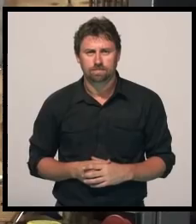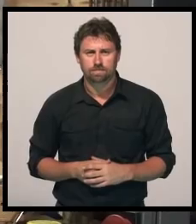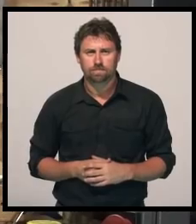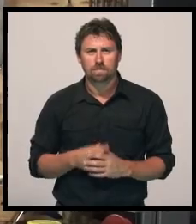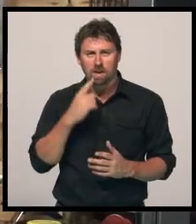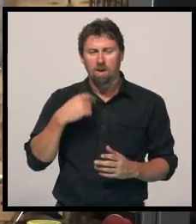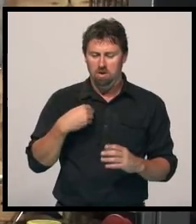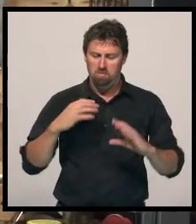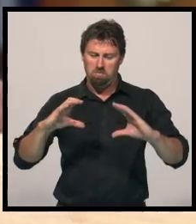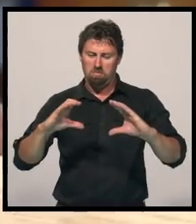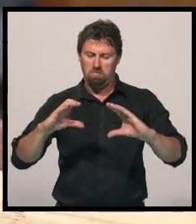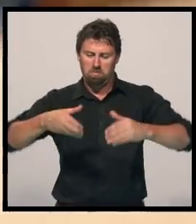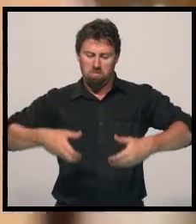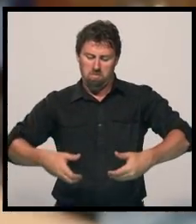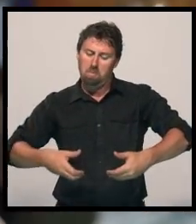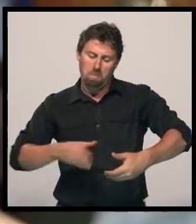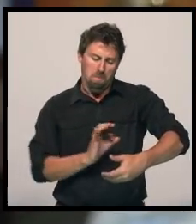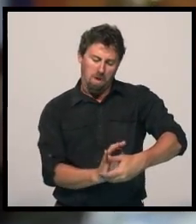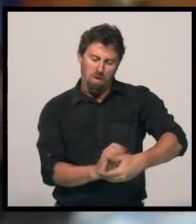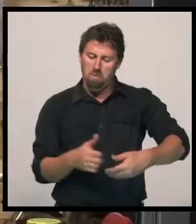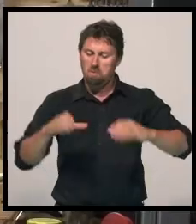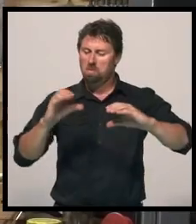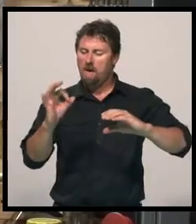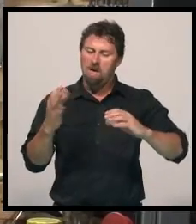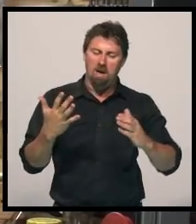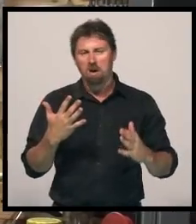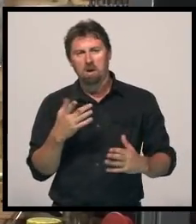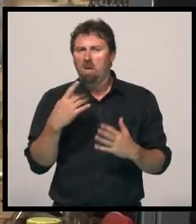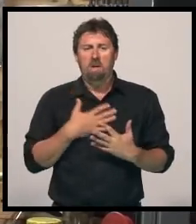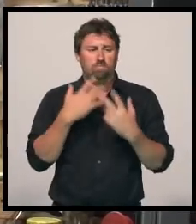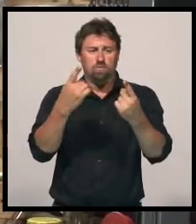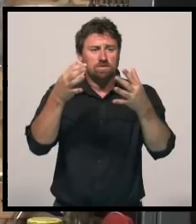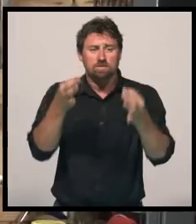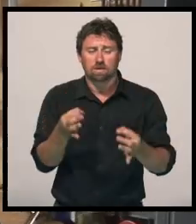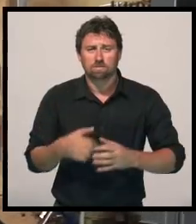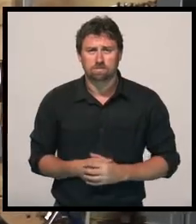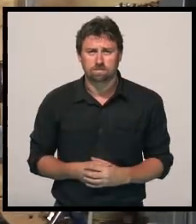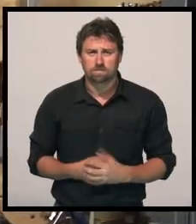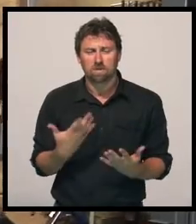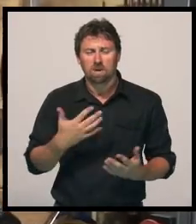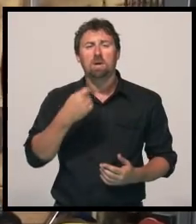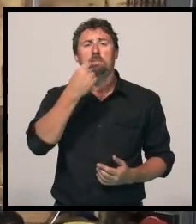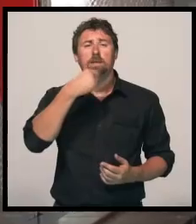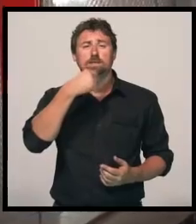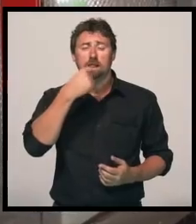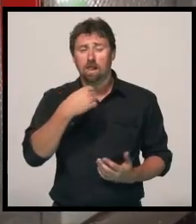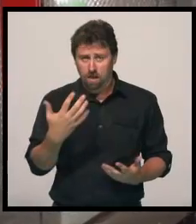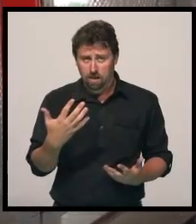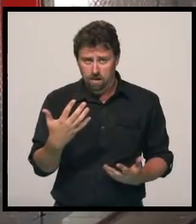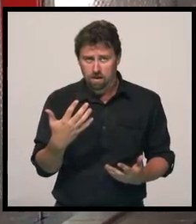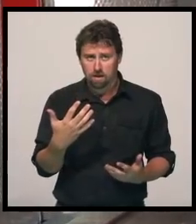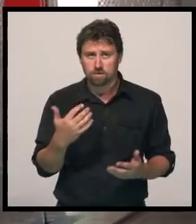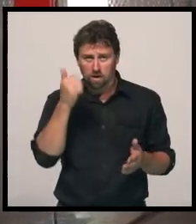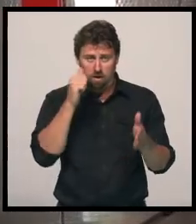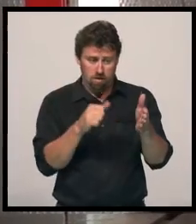on the bottom than if it was on the top. So then what I'll do is grab a pencil and mark